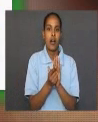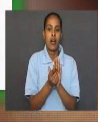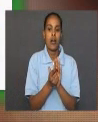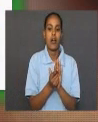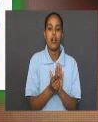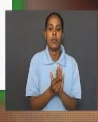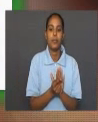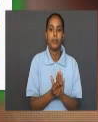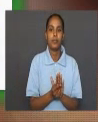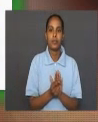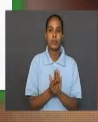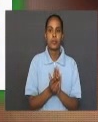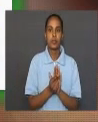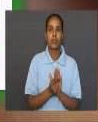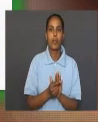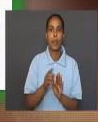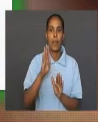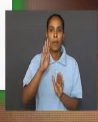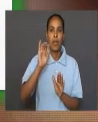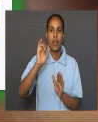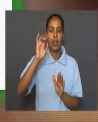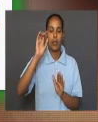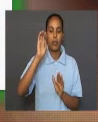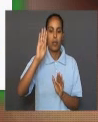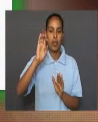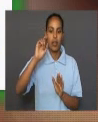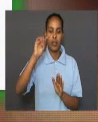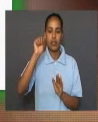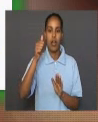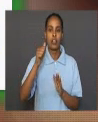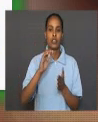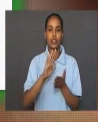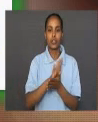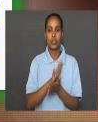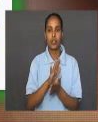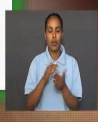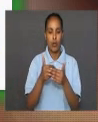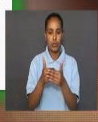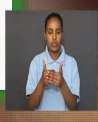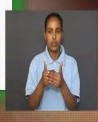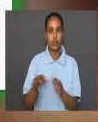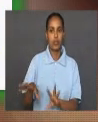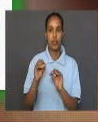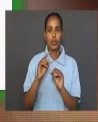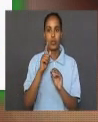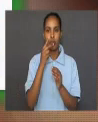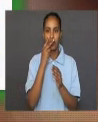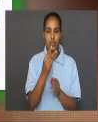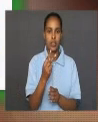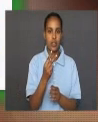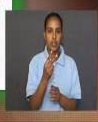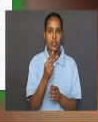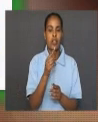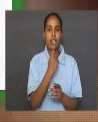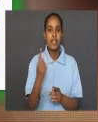alpha helix and the beta sheet. If you look closely, students, you will see